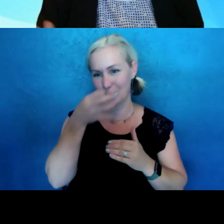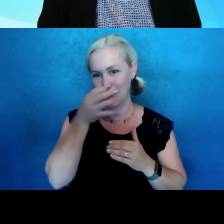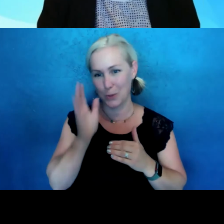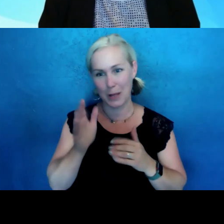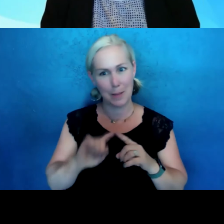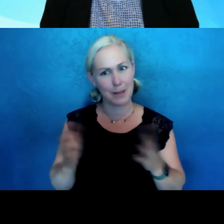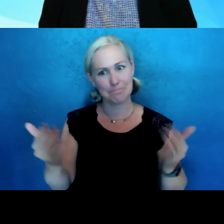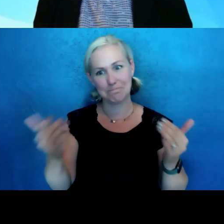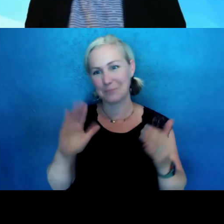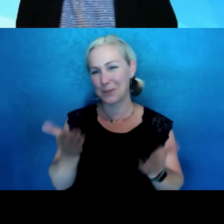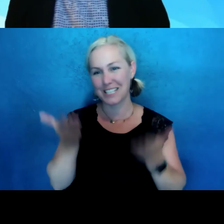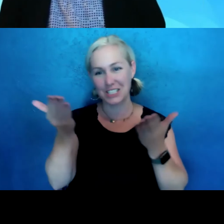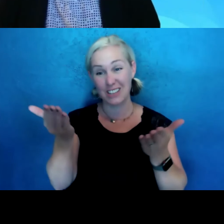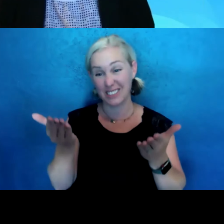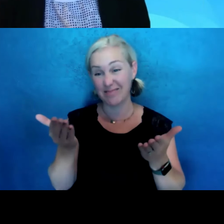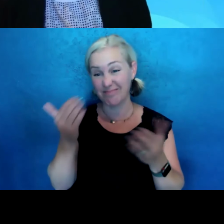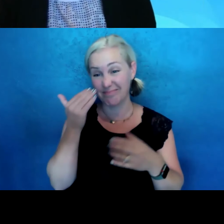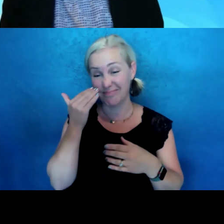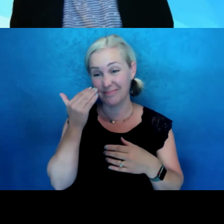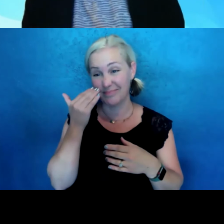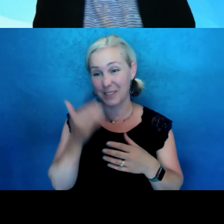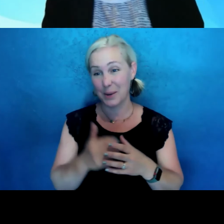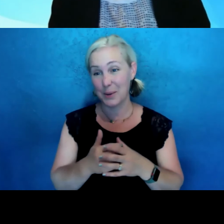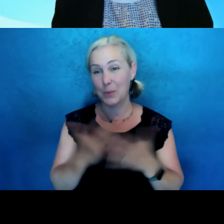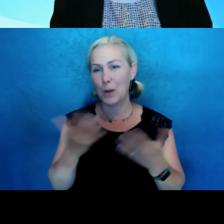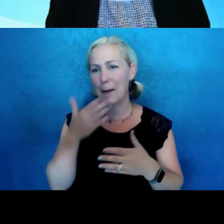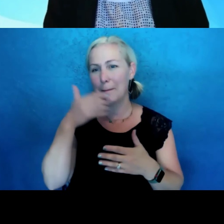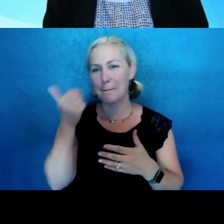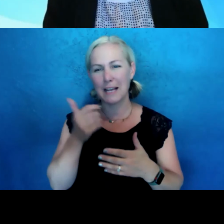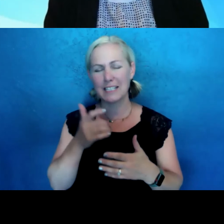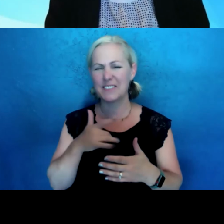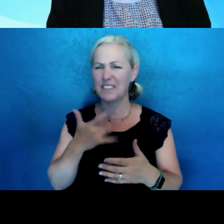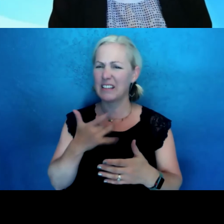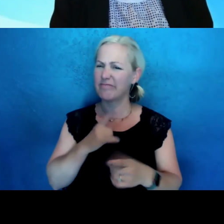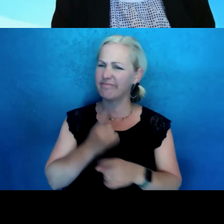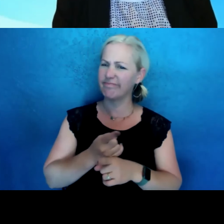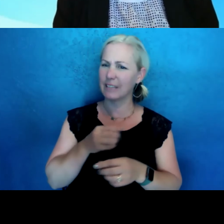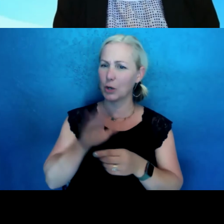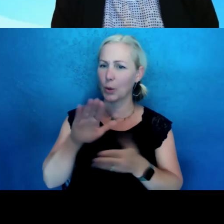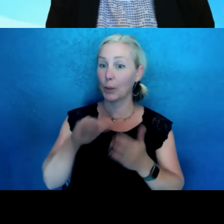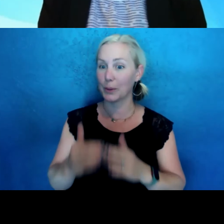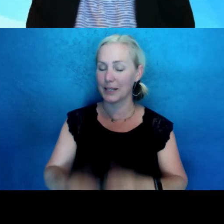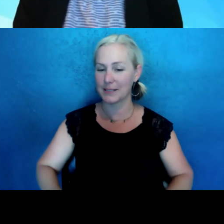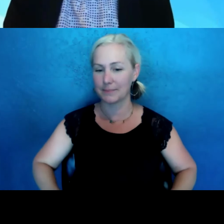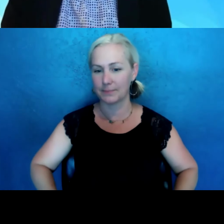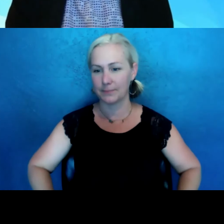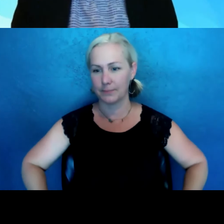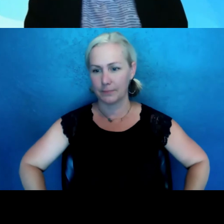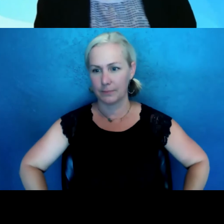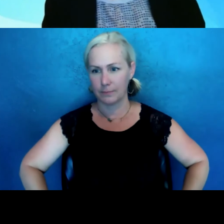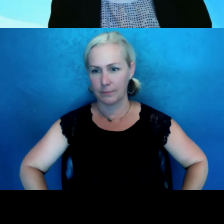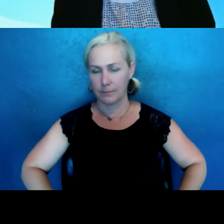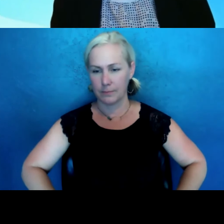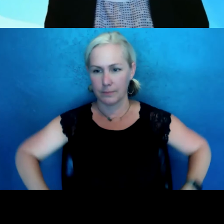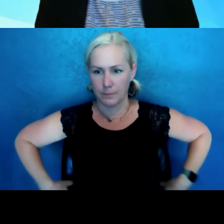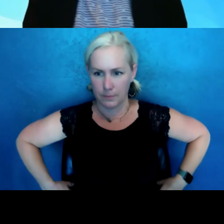your suggestions. You know best what resonates in your communities. Please send them on. And speaking about, Sheila asks, do